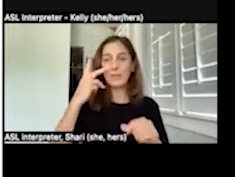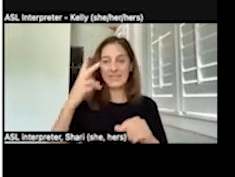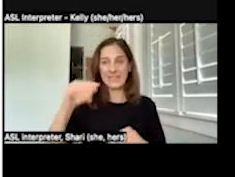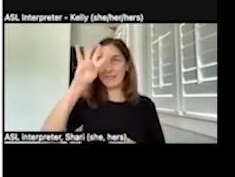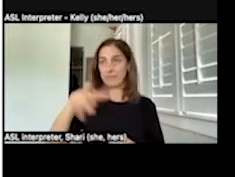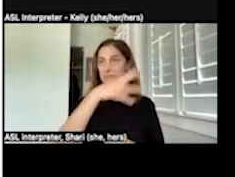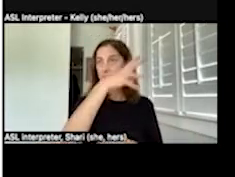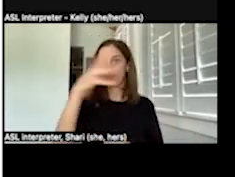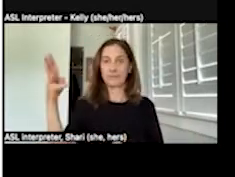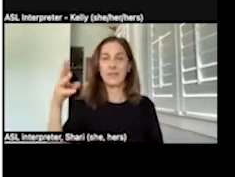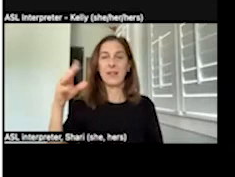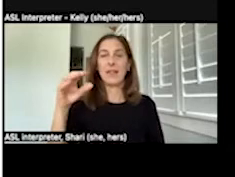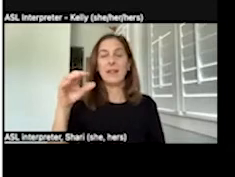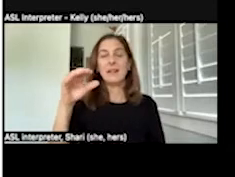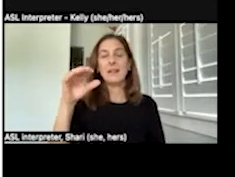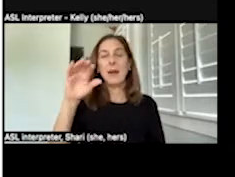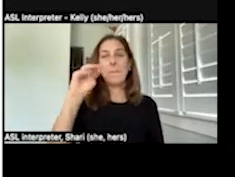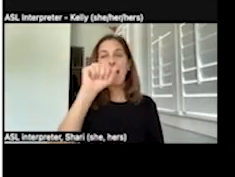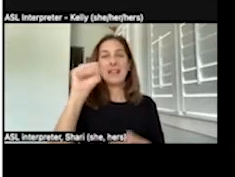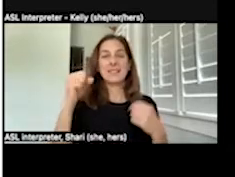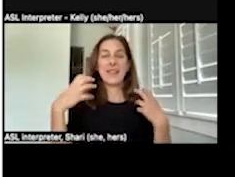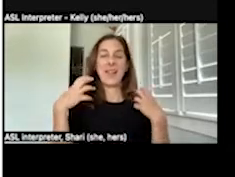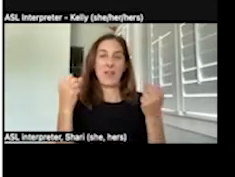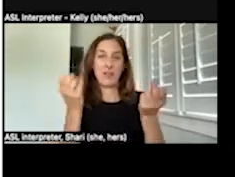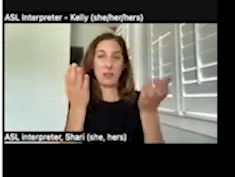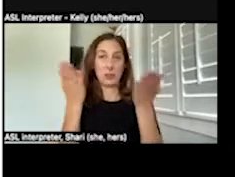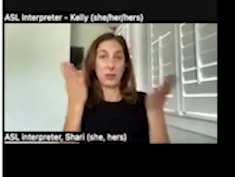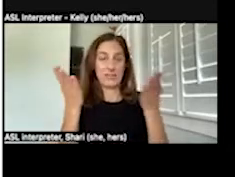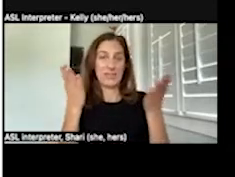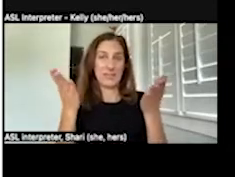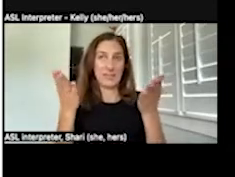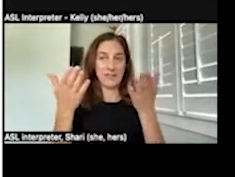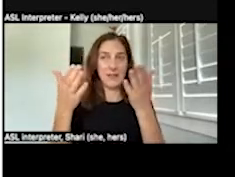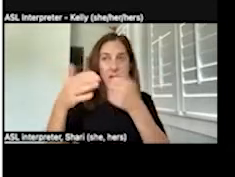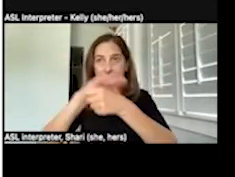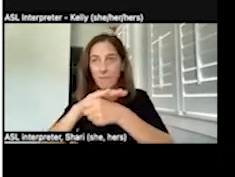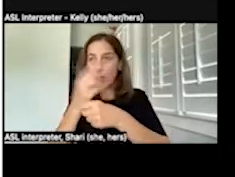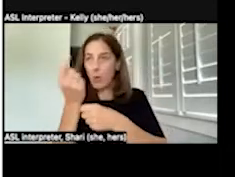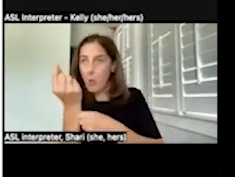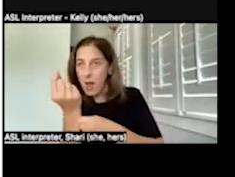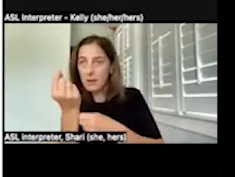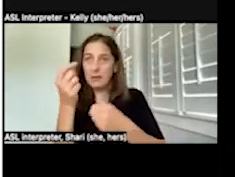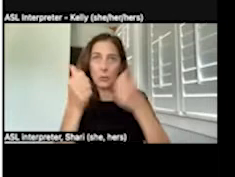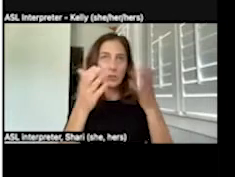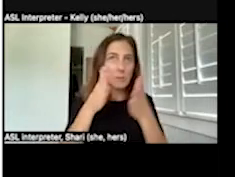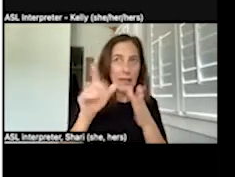a very long list, but it can be helpful if you're trying to figure out what's covered by which